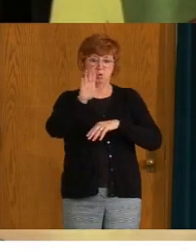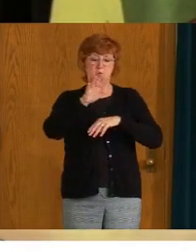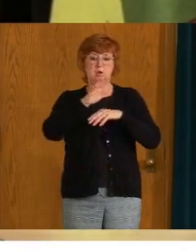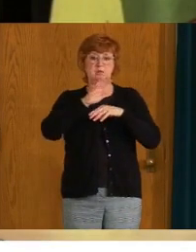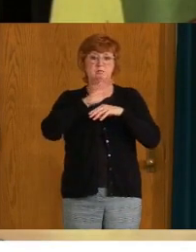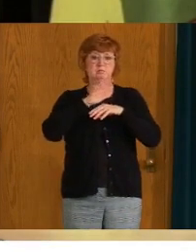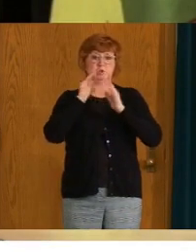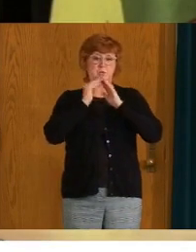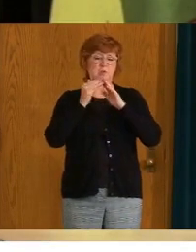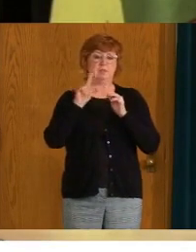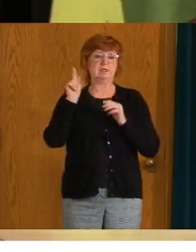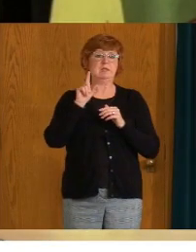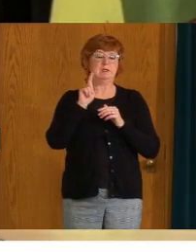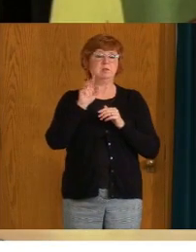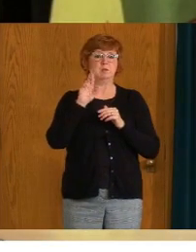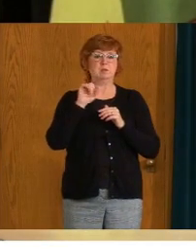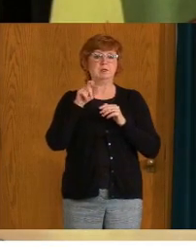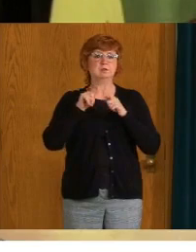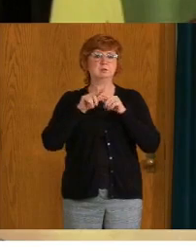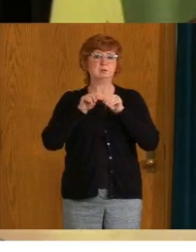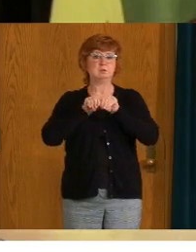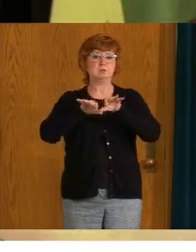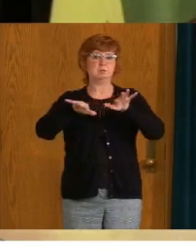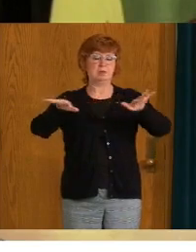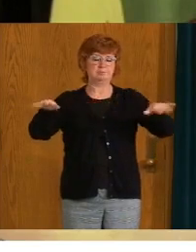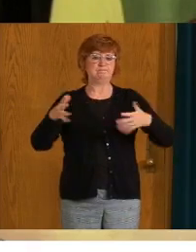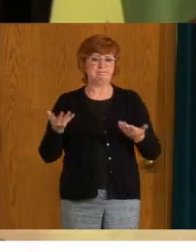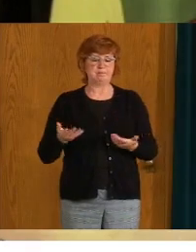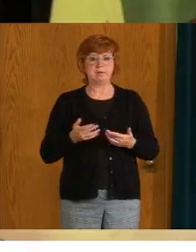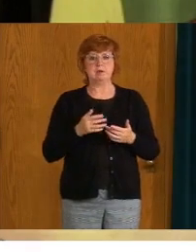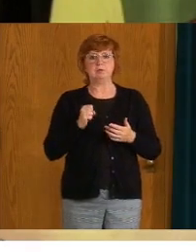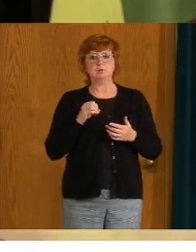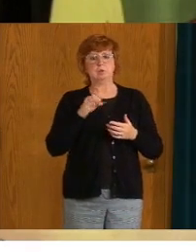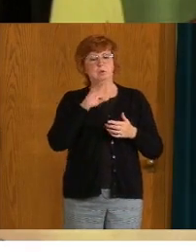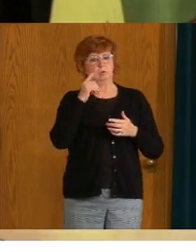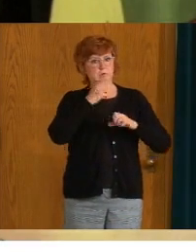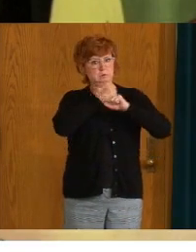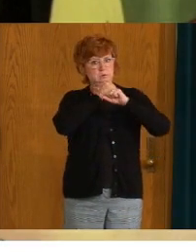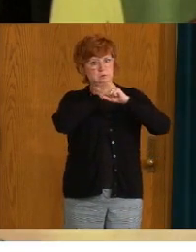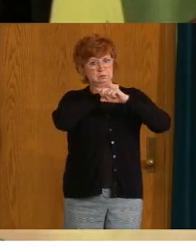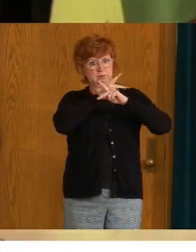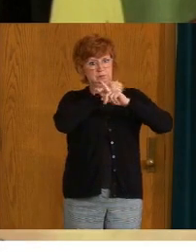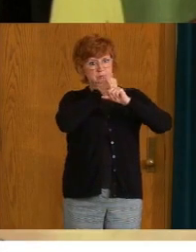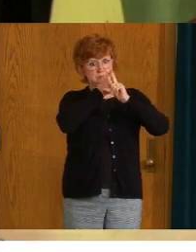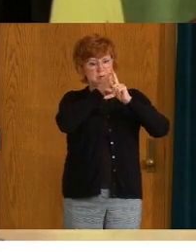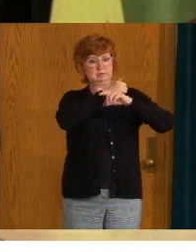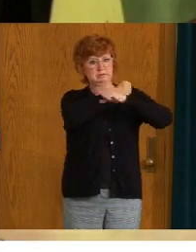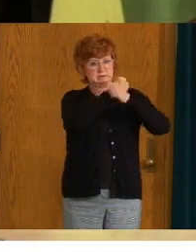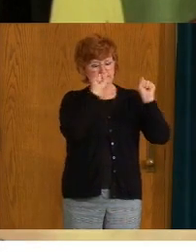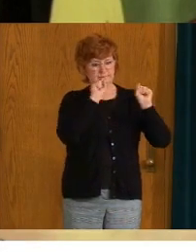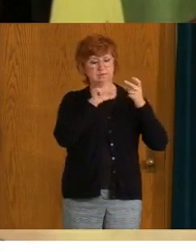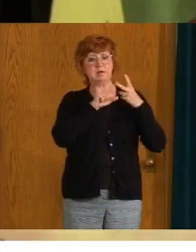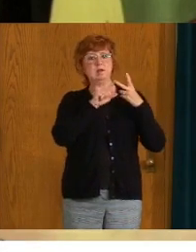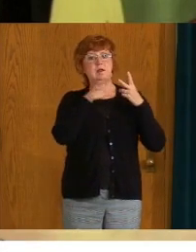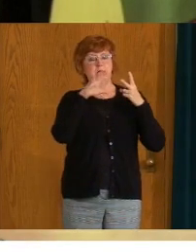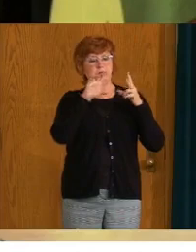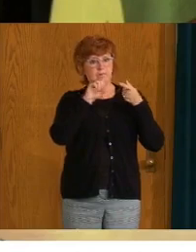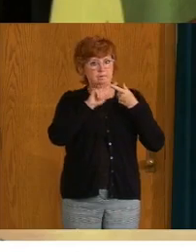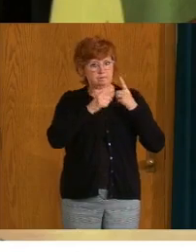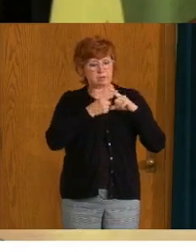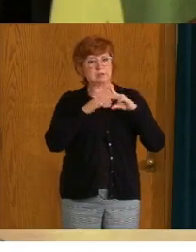get our first dose and ultimately our second dose. In addition to keeping yourself safe, your loved ones, your family members safe, you